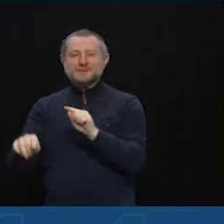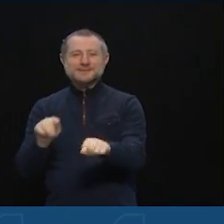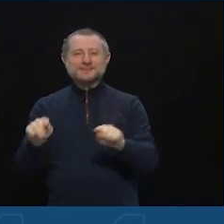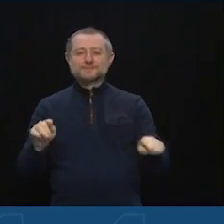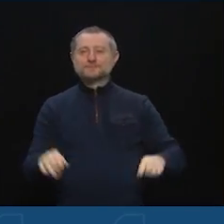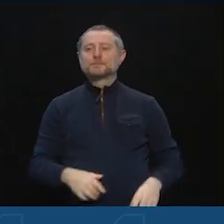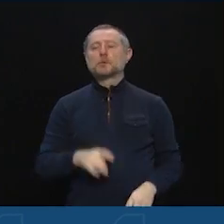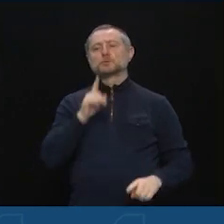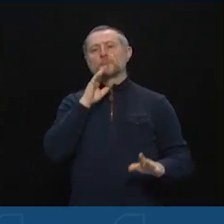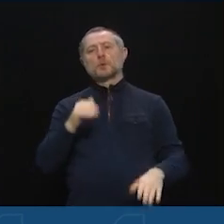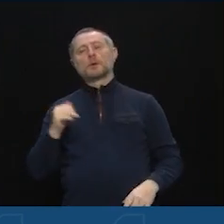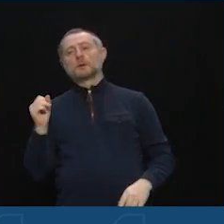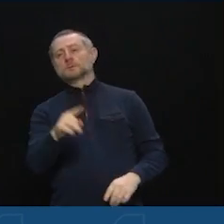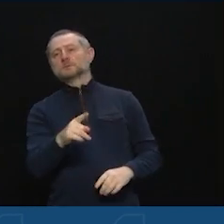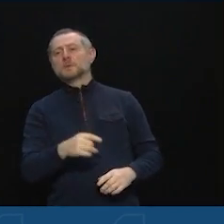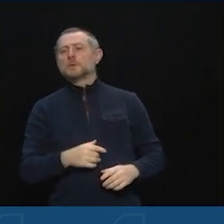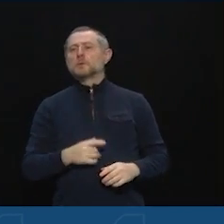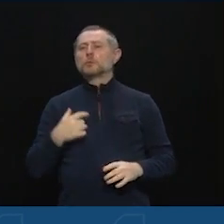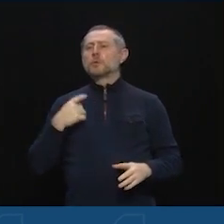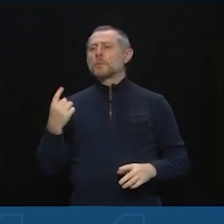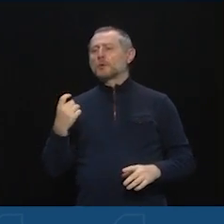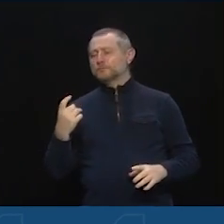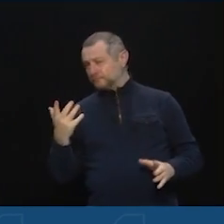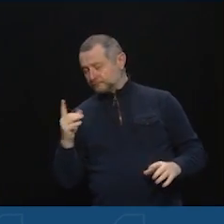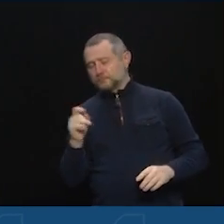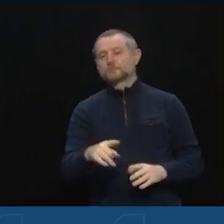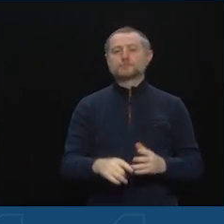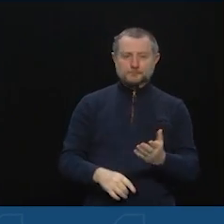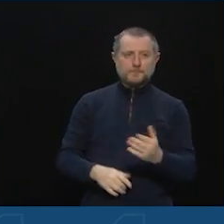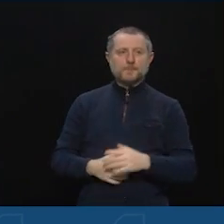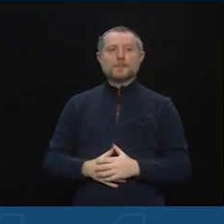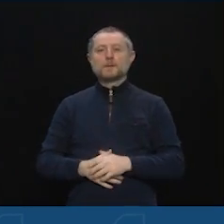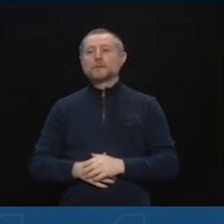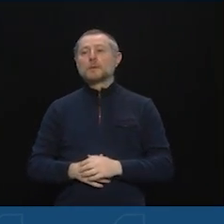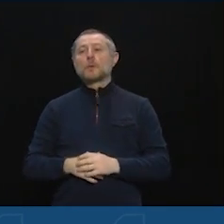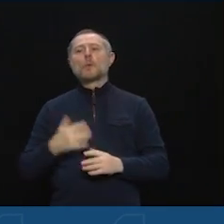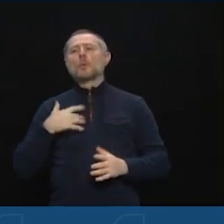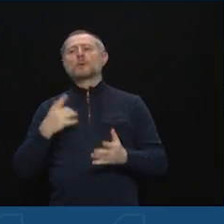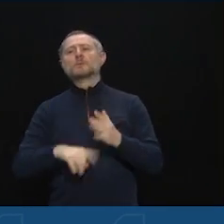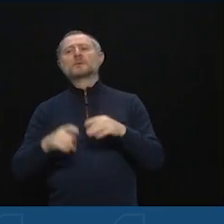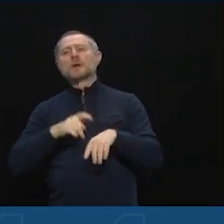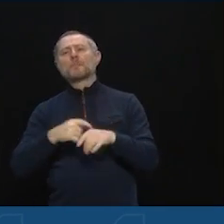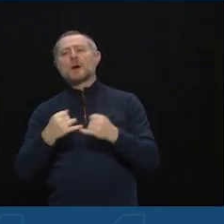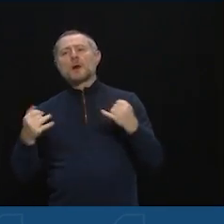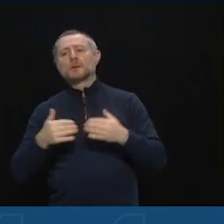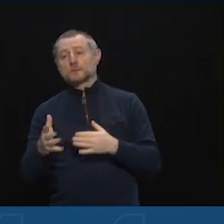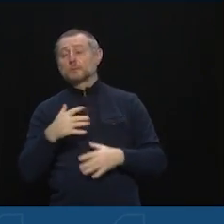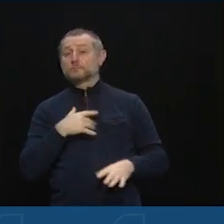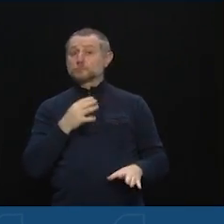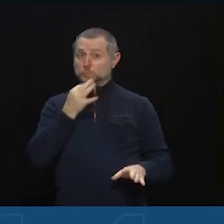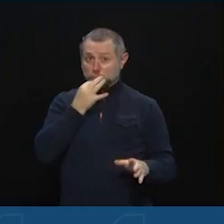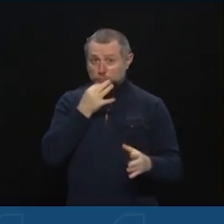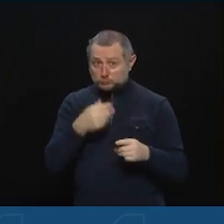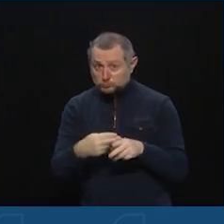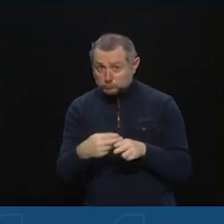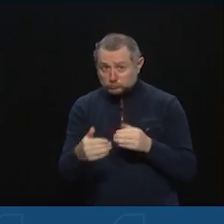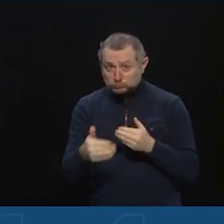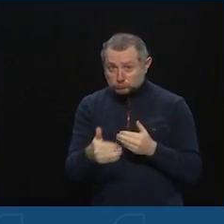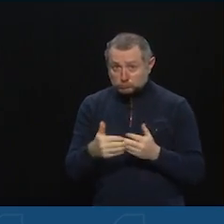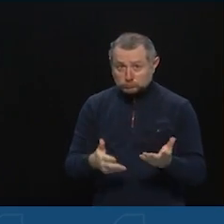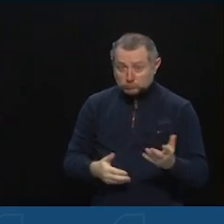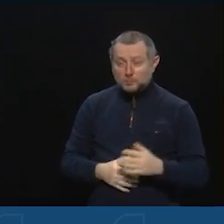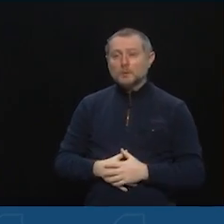more. What do you think the timeline is for this becoming law? Very soon. Or for being implemented, I guess. No,